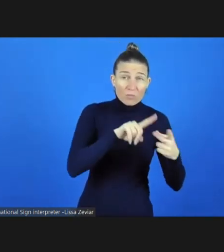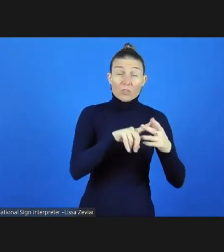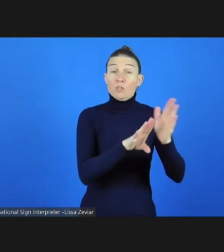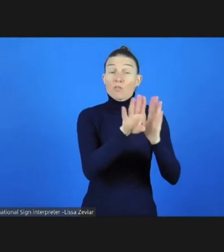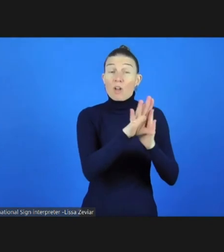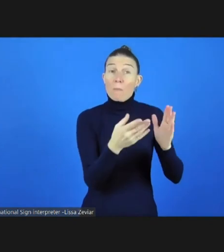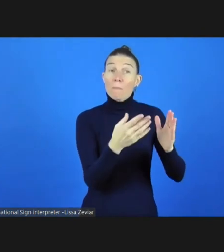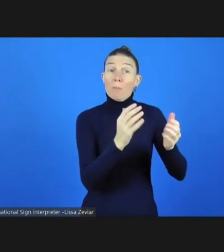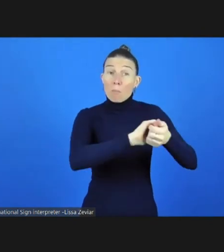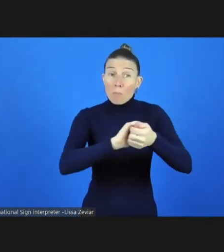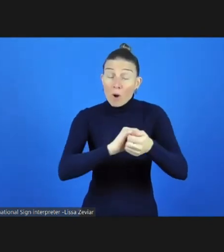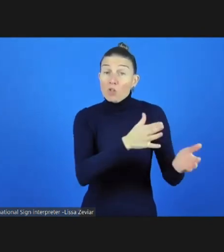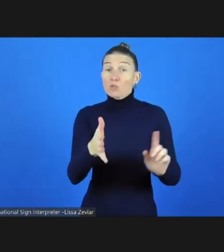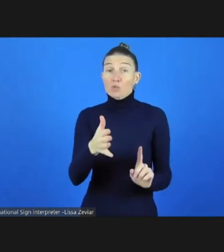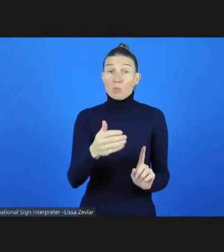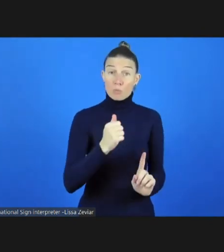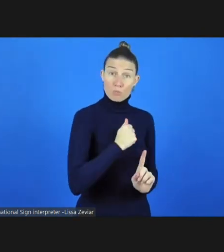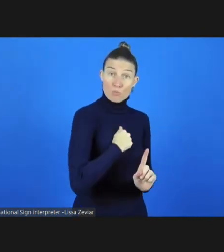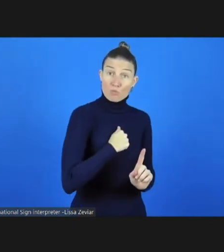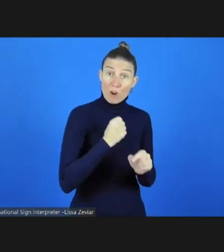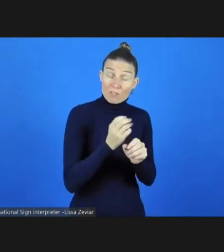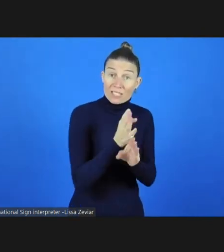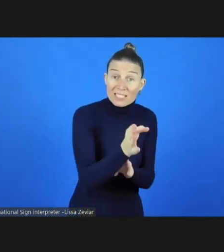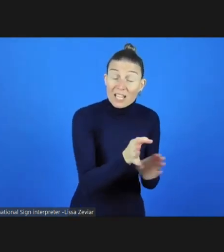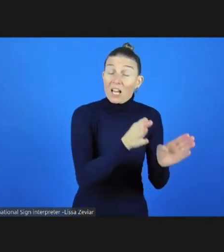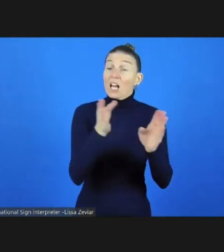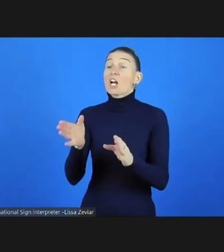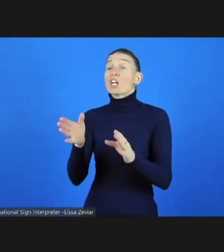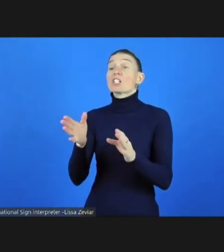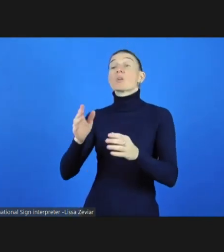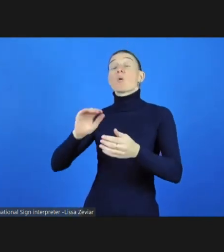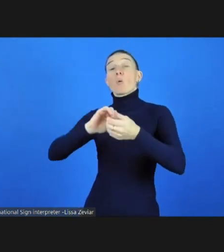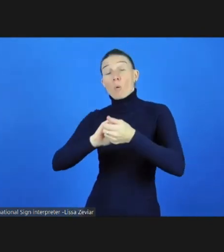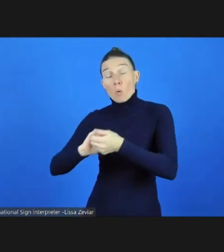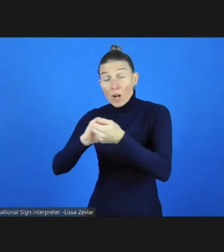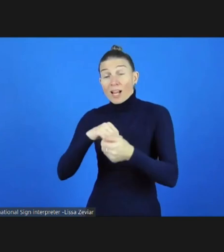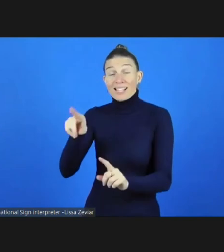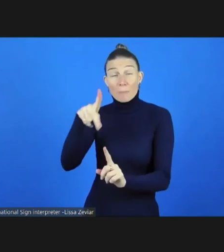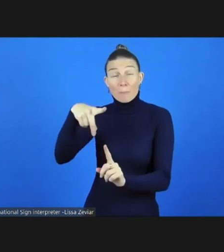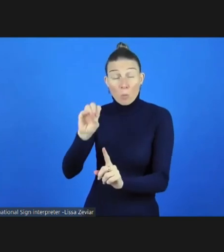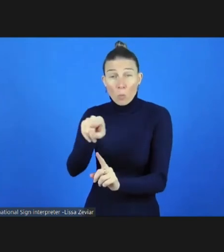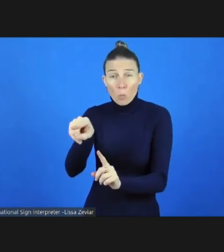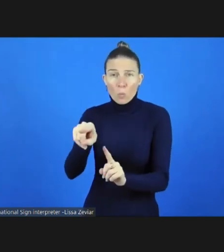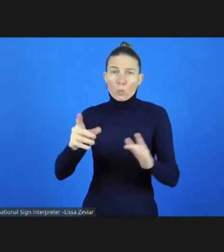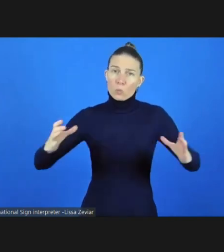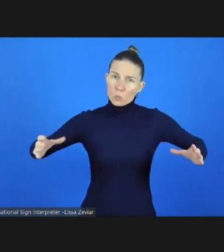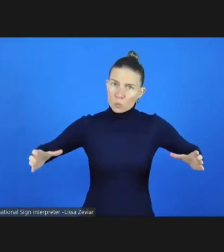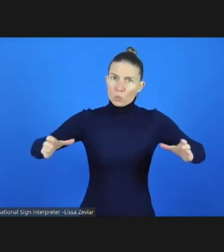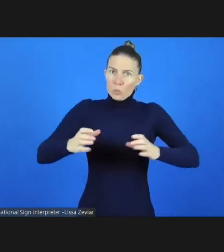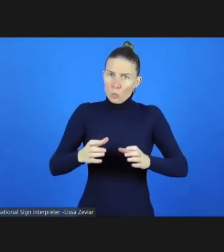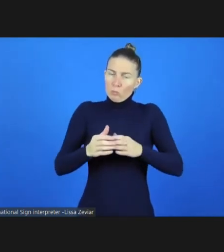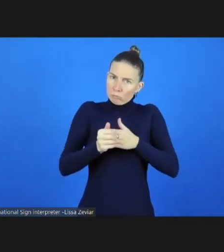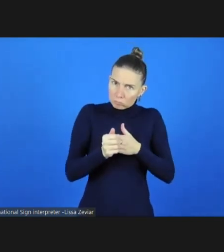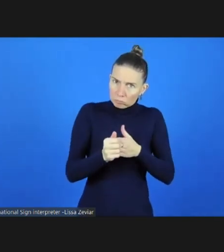private sector, organizations of persons with disabilities to really co-lead us forward to more inclusive